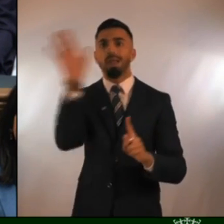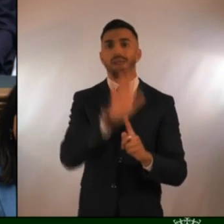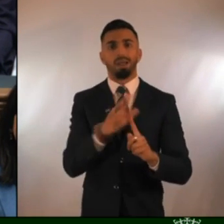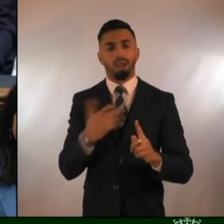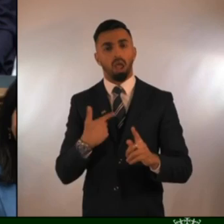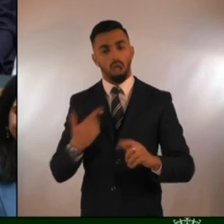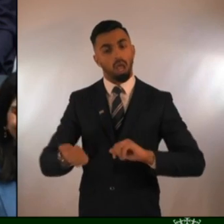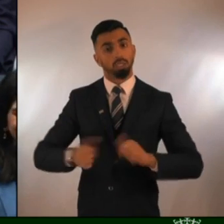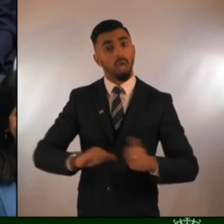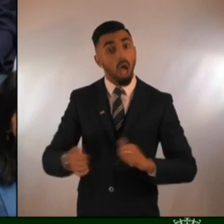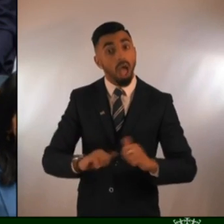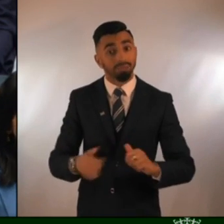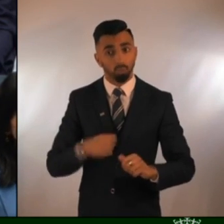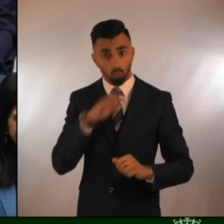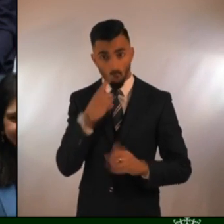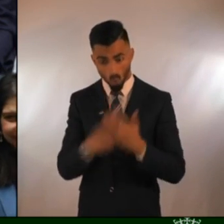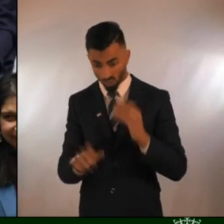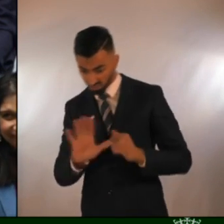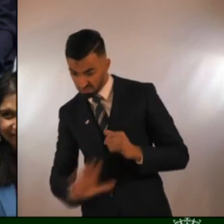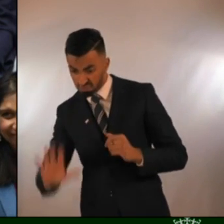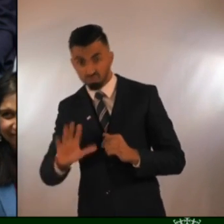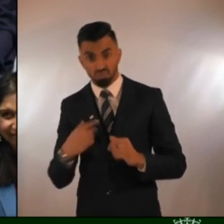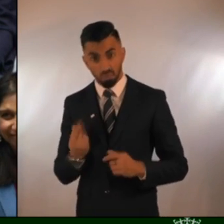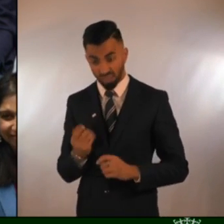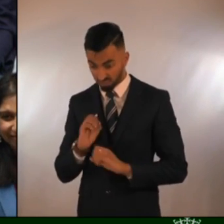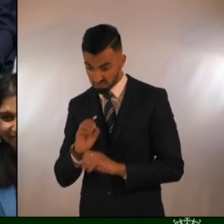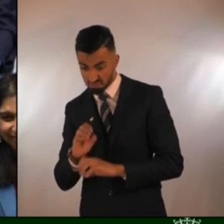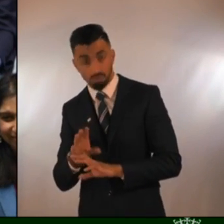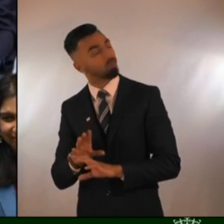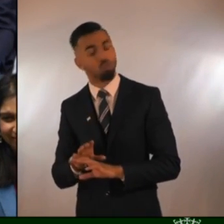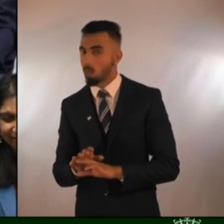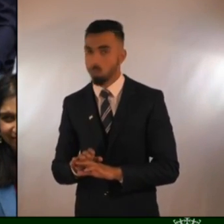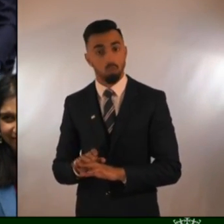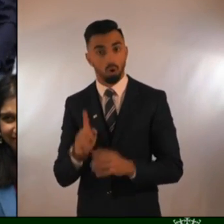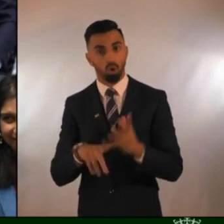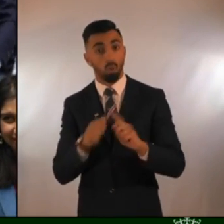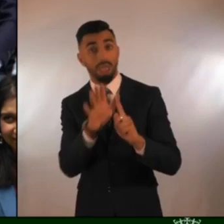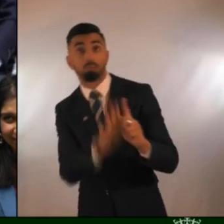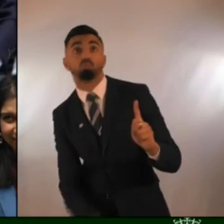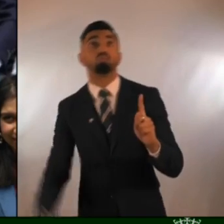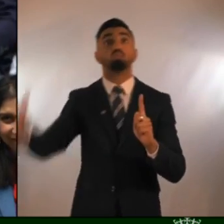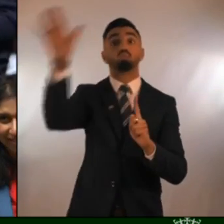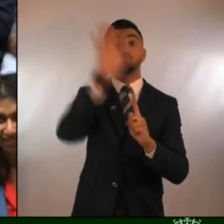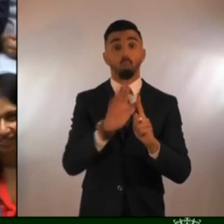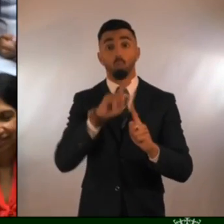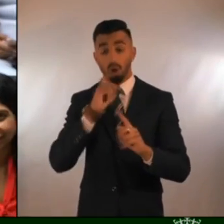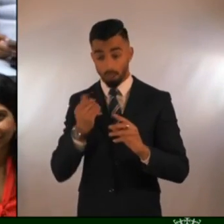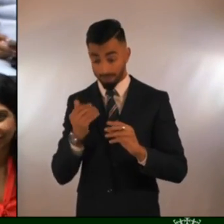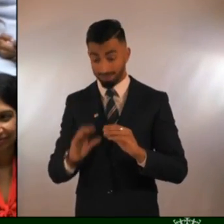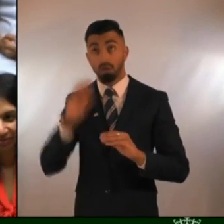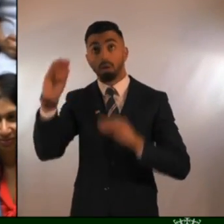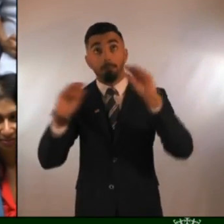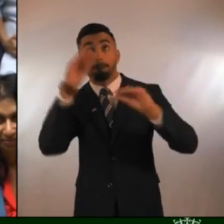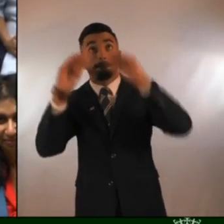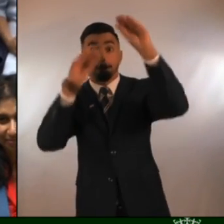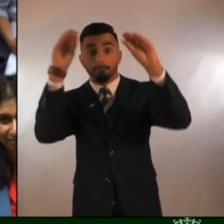we're investing £400 million of new funding into high-quality research, with much of that incremental funding going to our